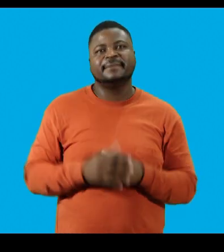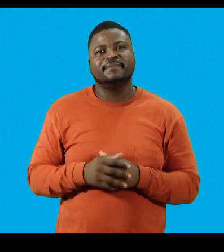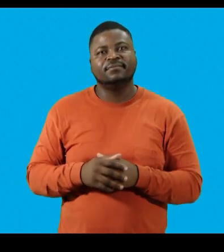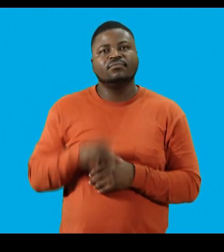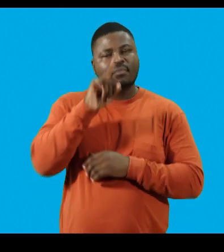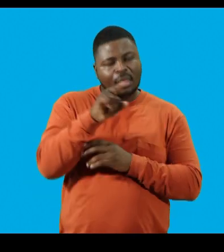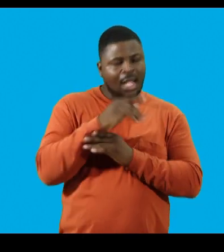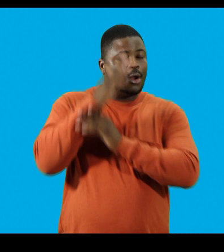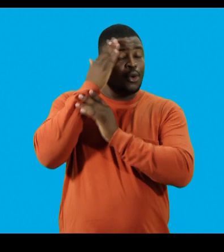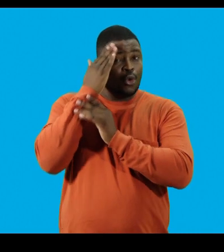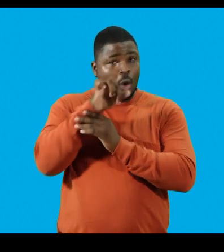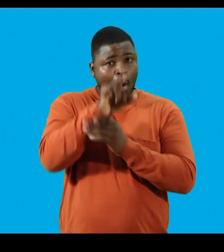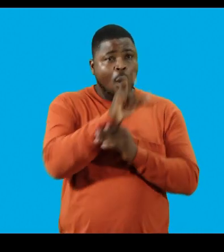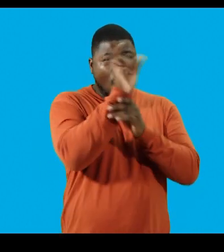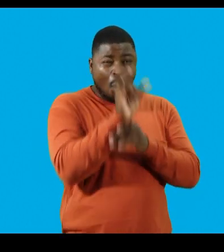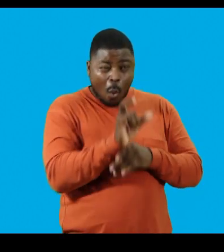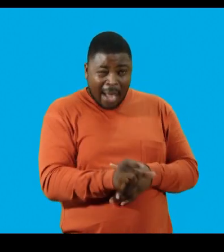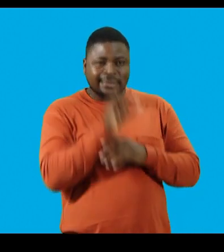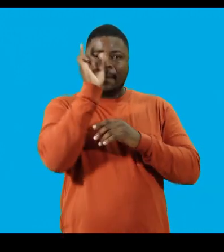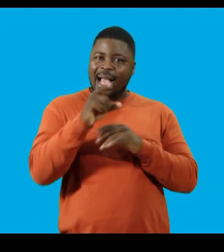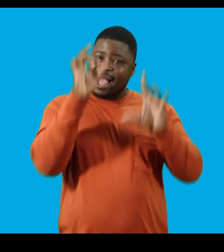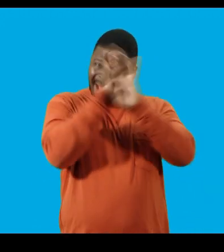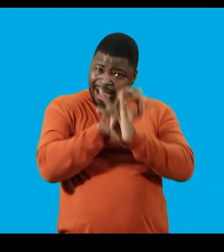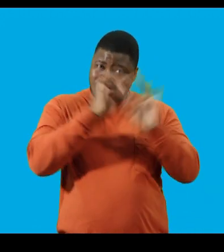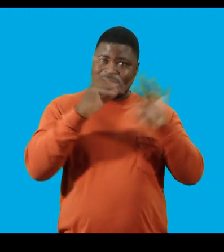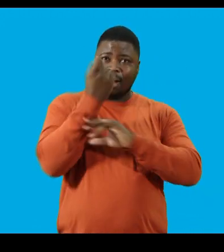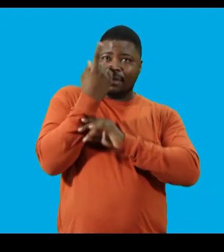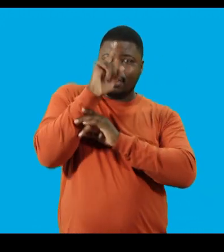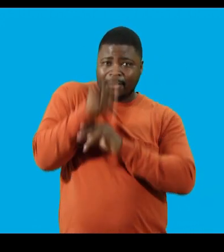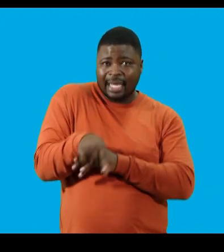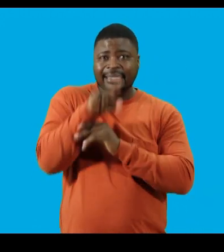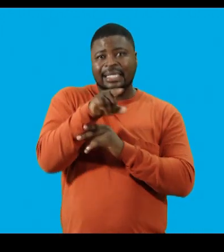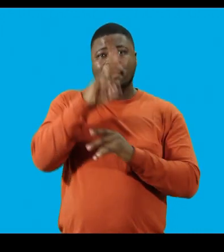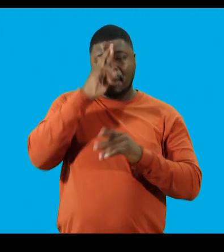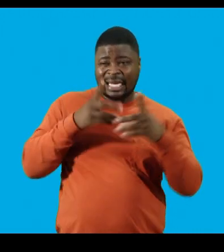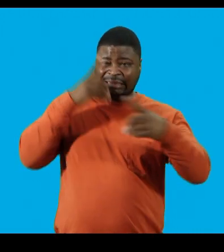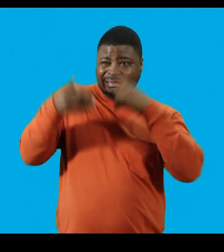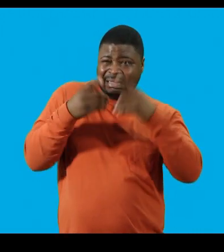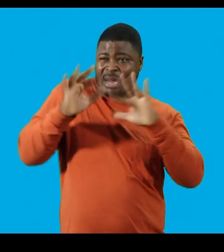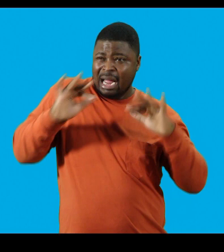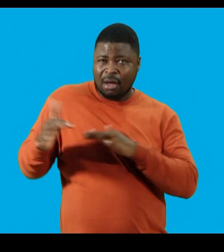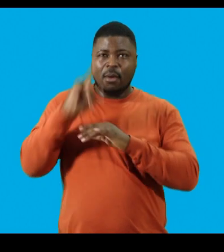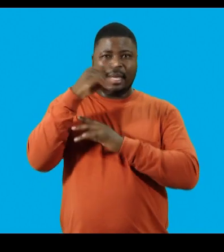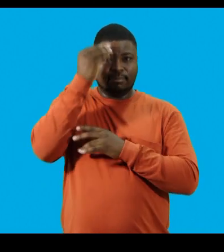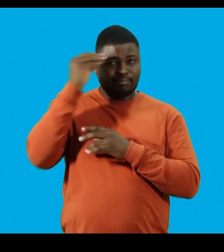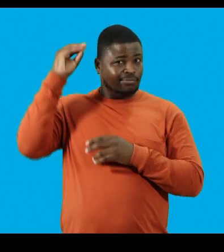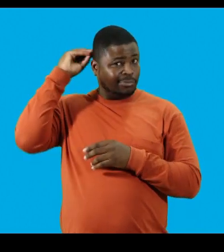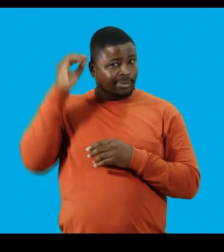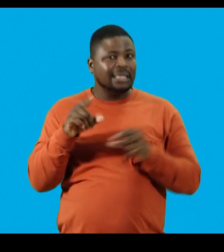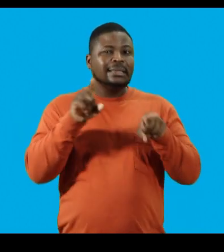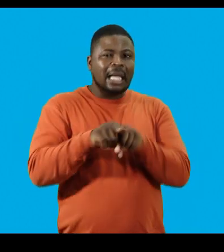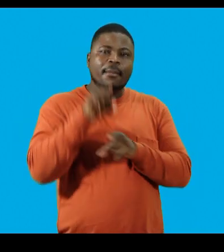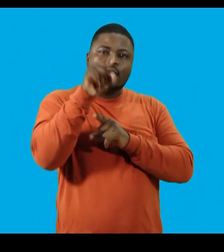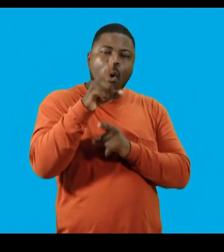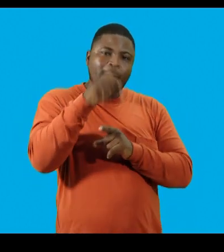Know your terminologies. That's always bonus marks when you need to describe them. And manage